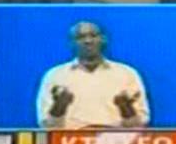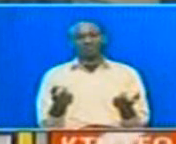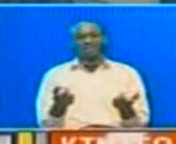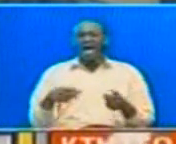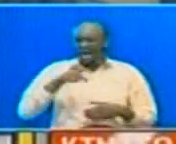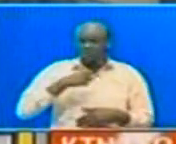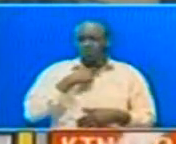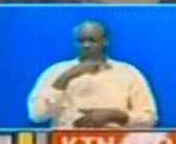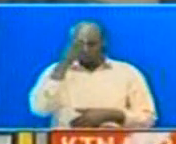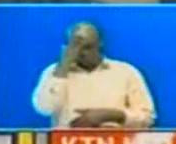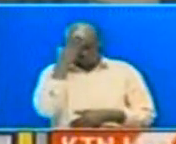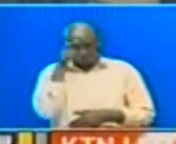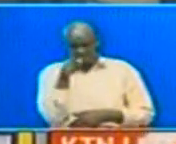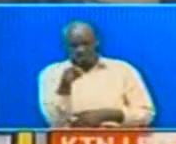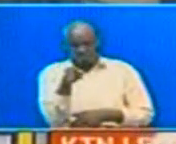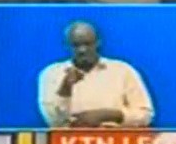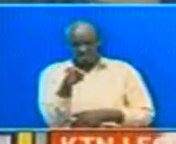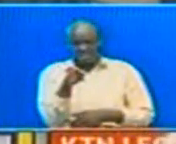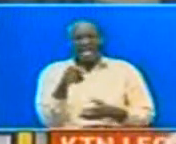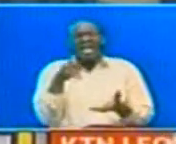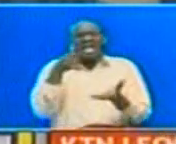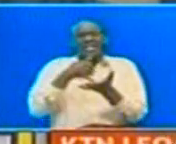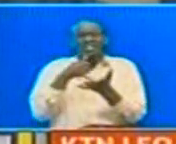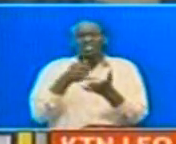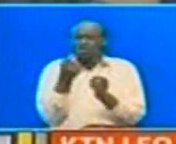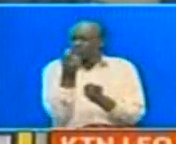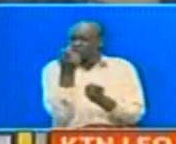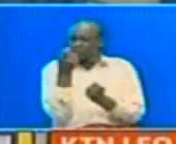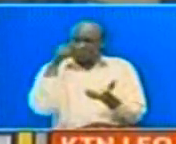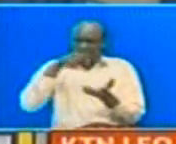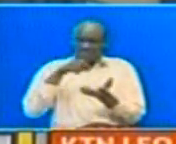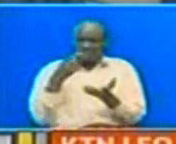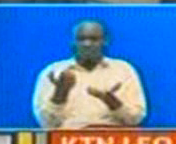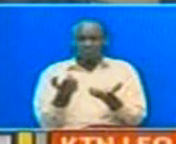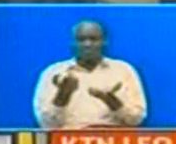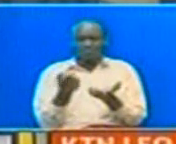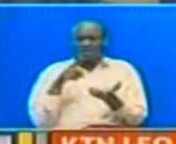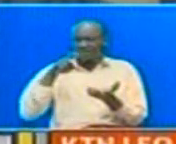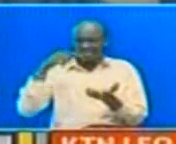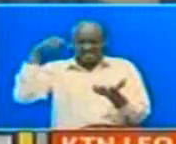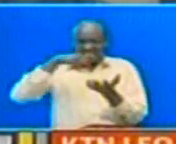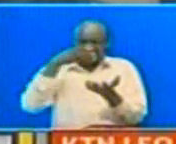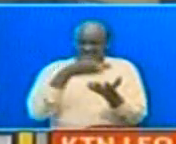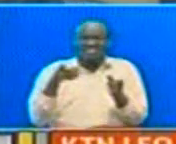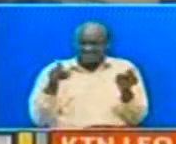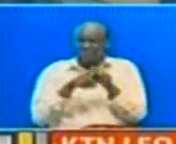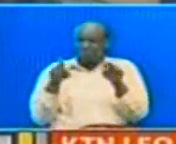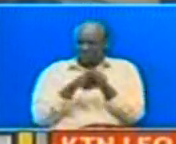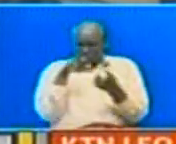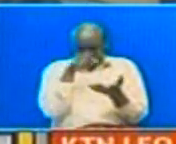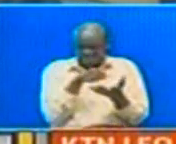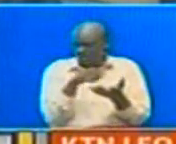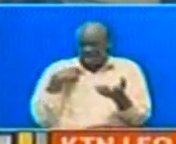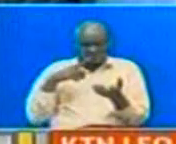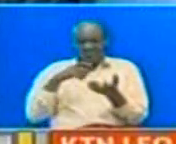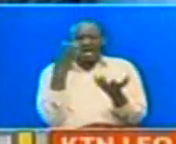find out what managed to contaminate a small number of vials in the same batch and the rest of the batch